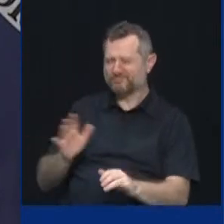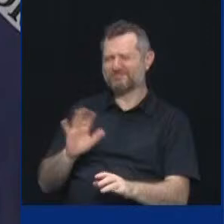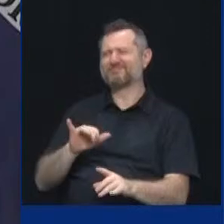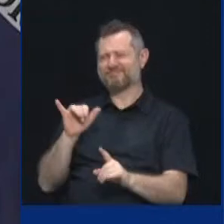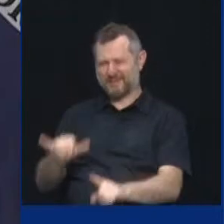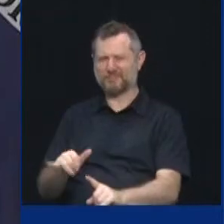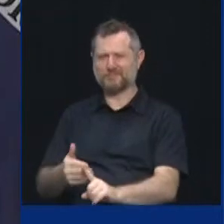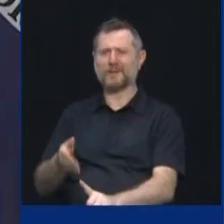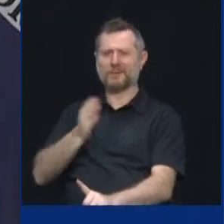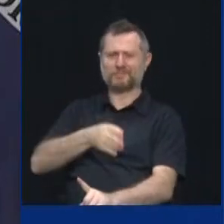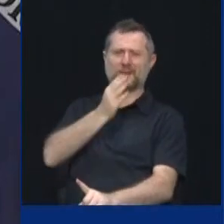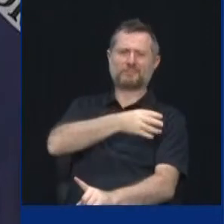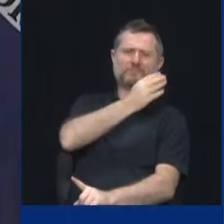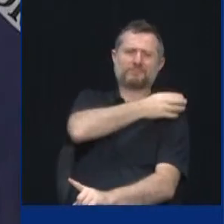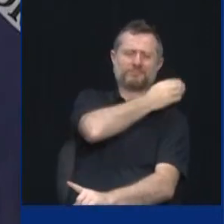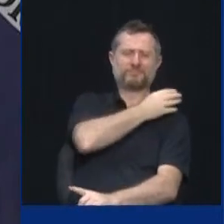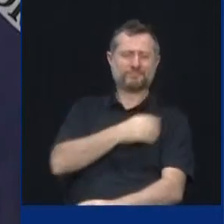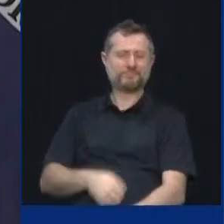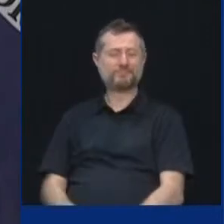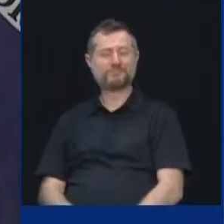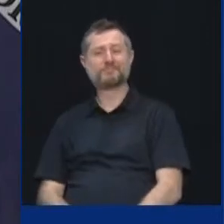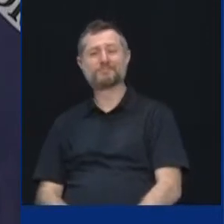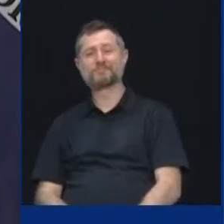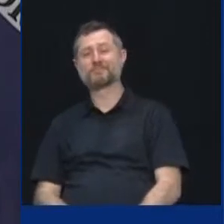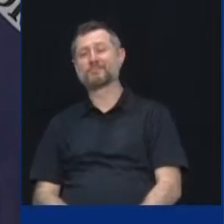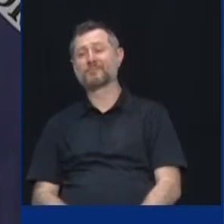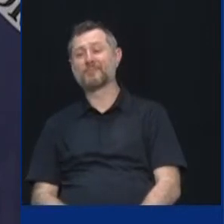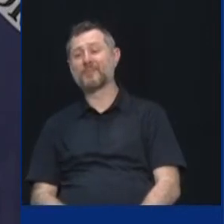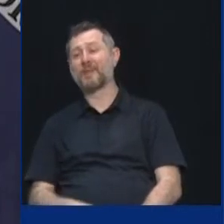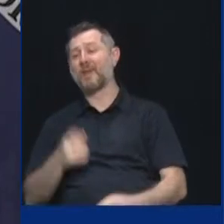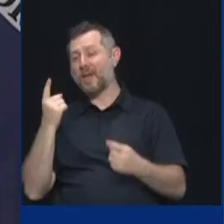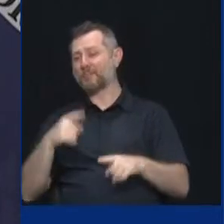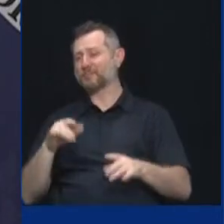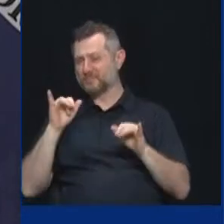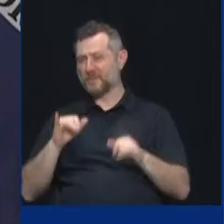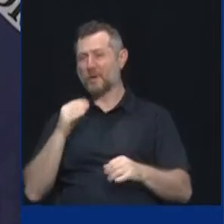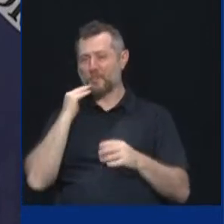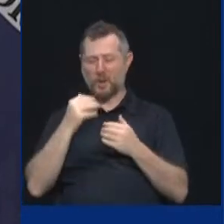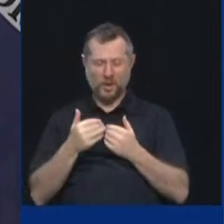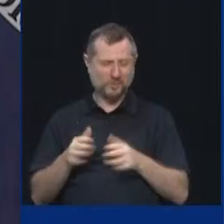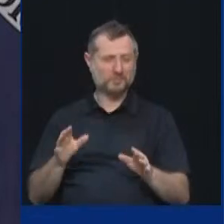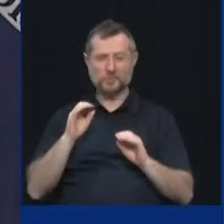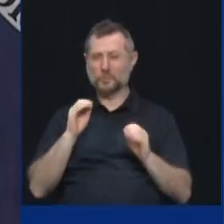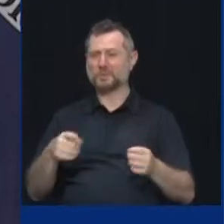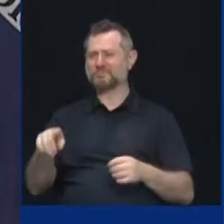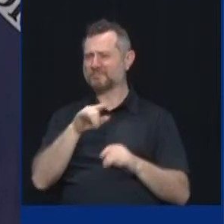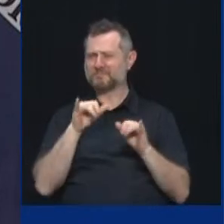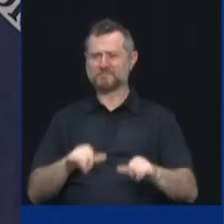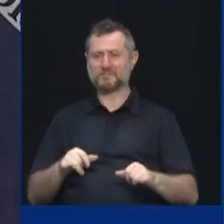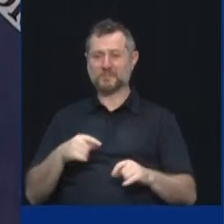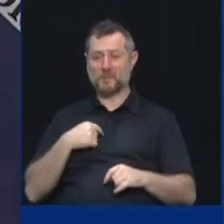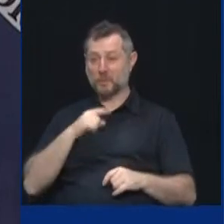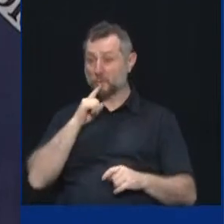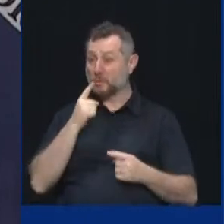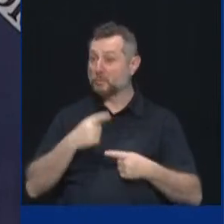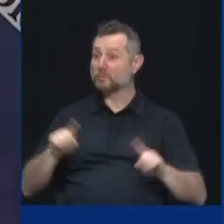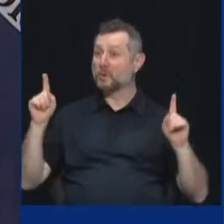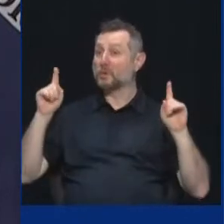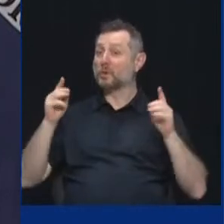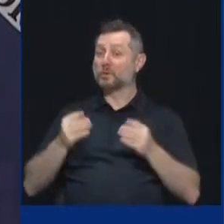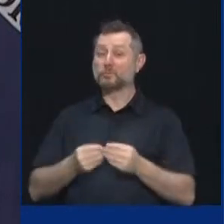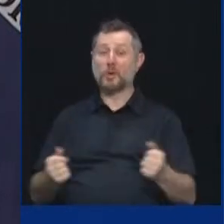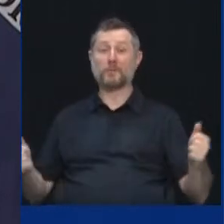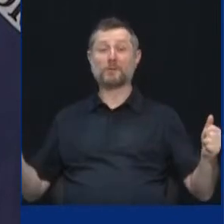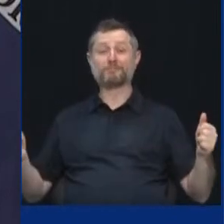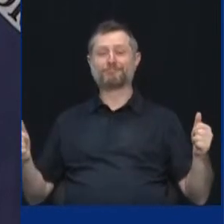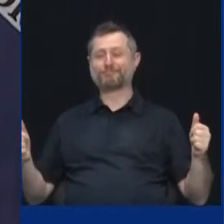Juliet remembers. We had homeless problems, and we basically resolved them. I did the commission